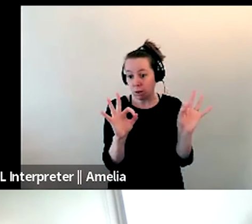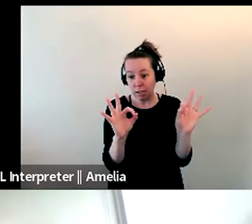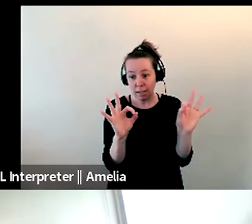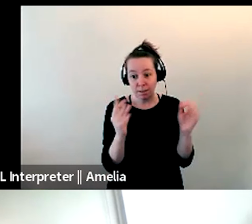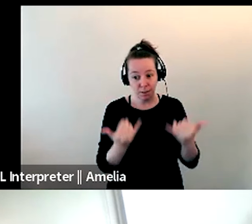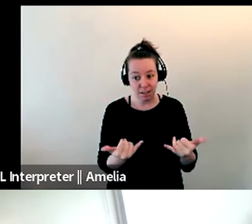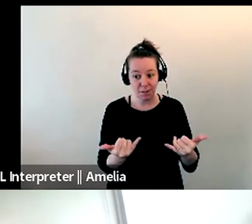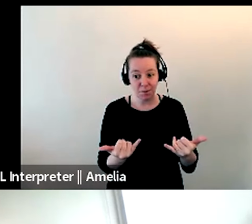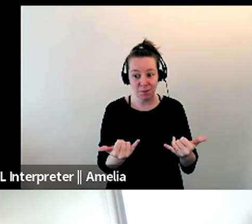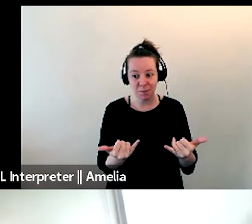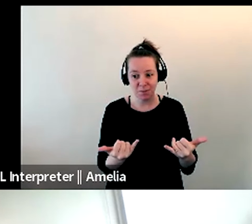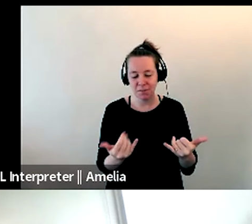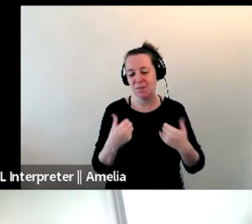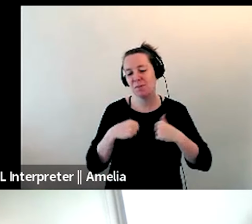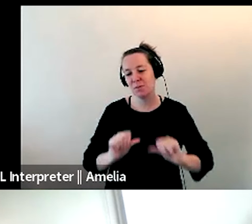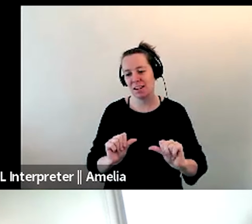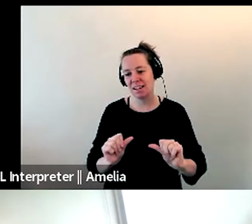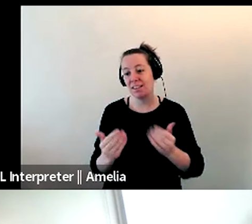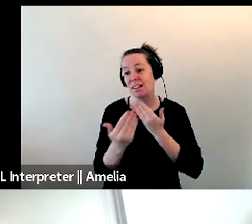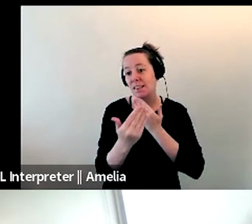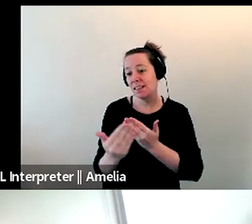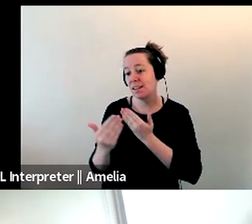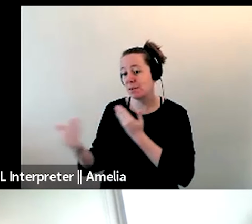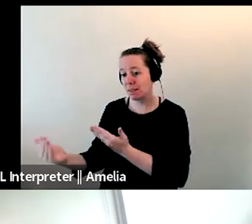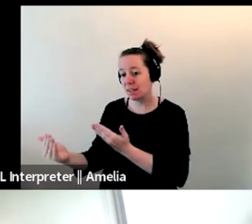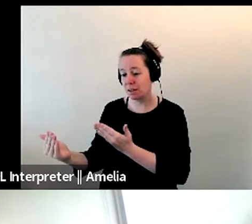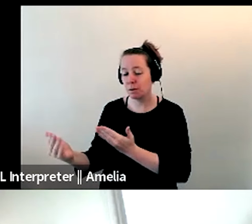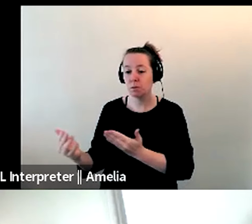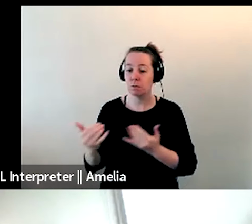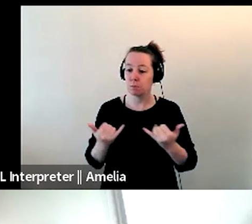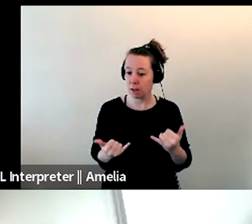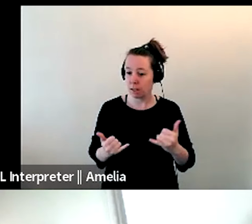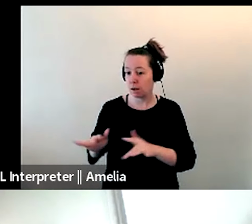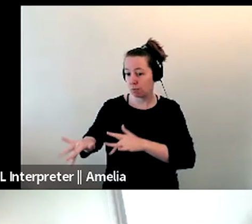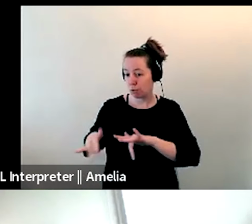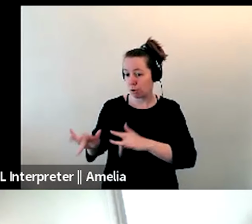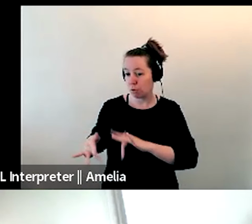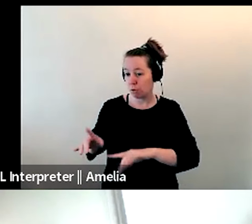to go to questions, but thank you for joining us today. And we're going to stop the recording so that we can, have you ask your questions.